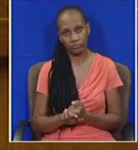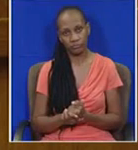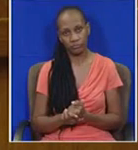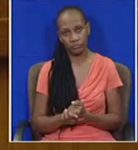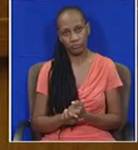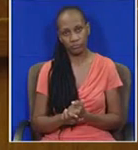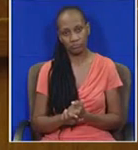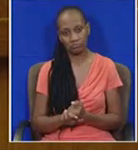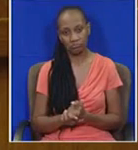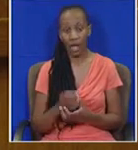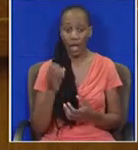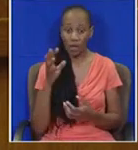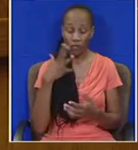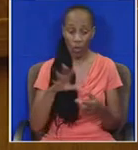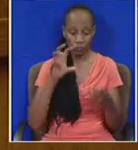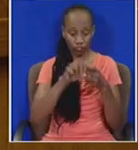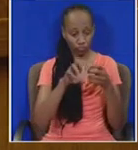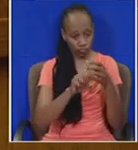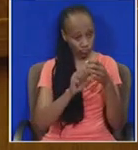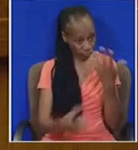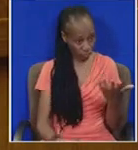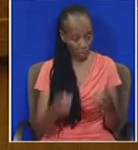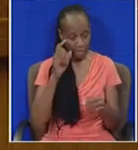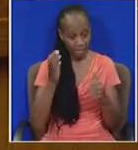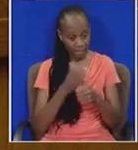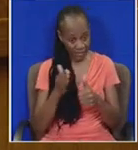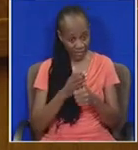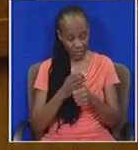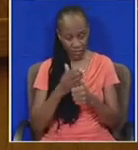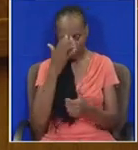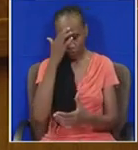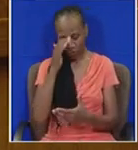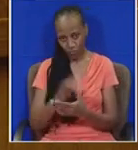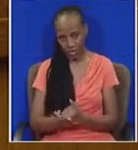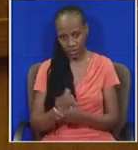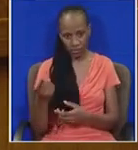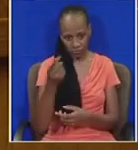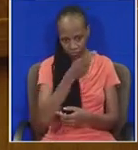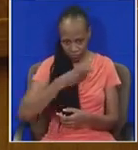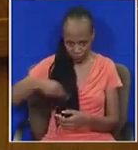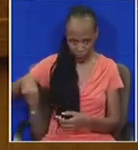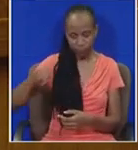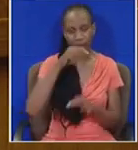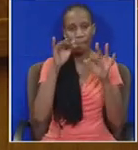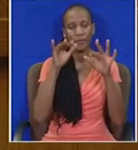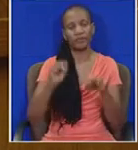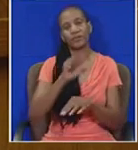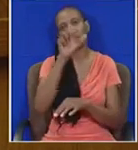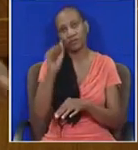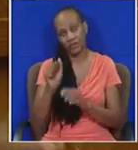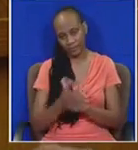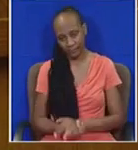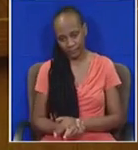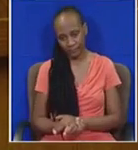would not be possible without trust among South Africans, a